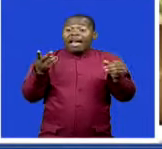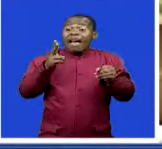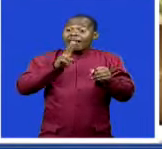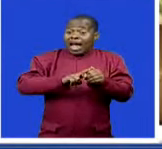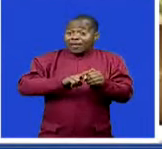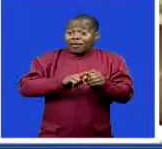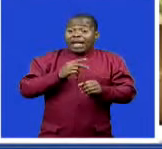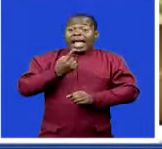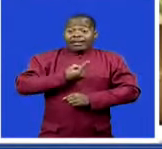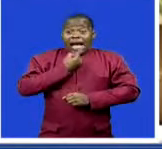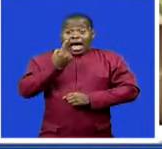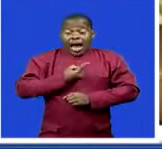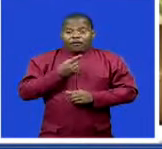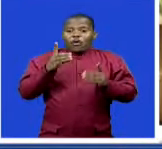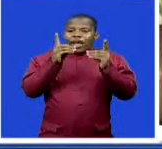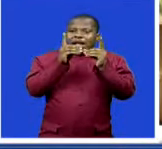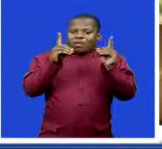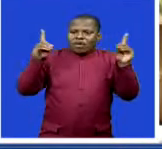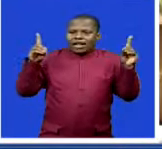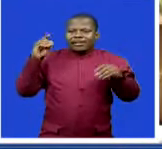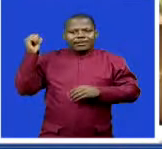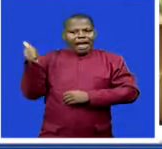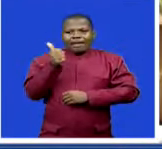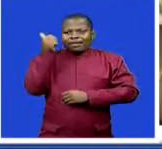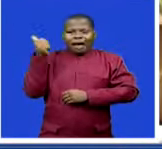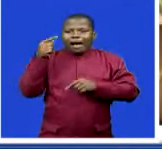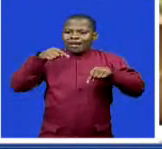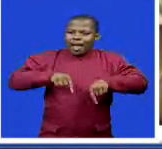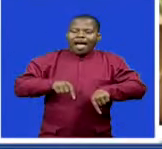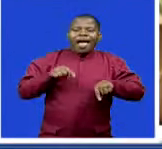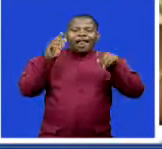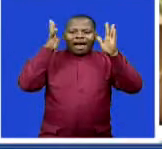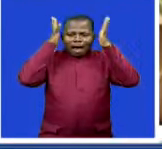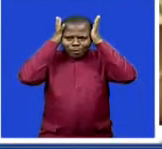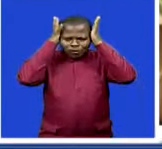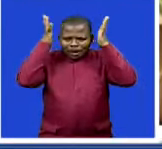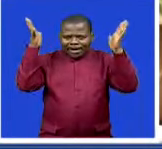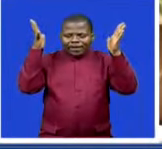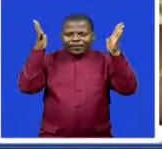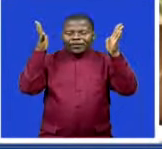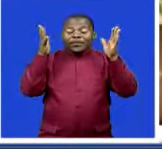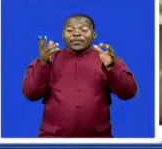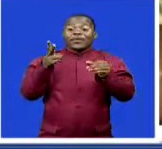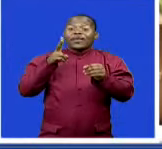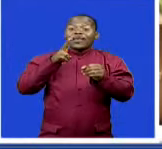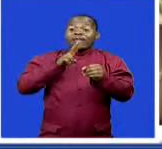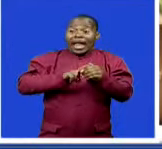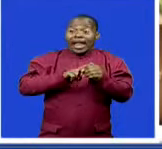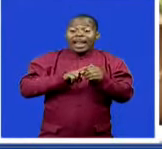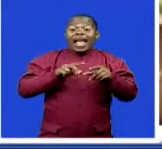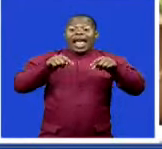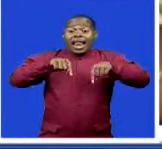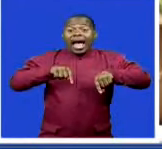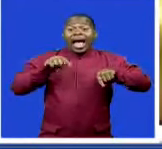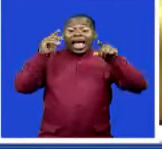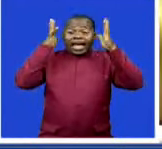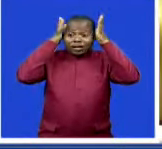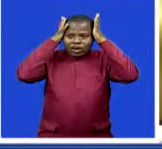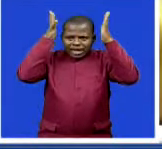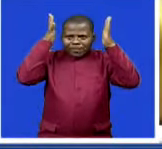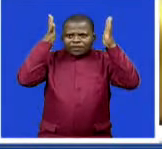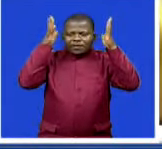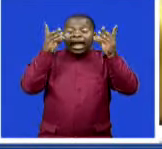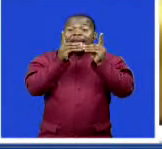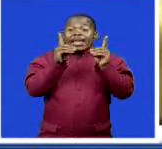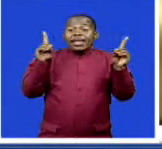democracy, as if we do not love democracy, we love democracy in the kingdom. His Majesty